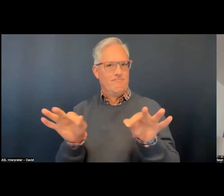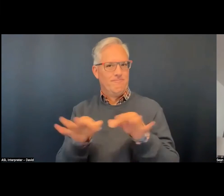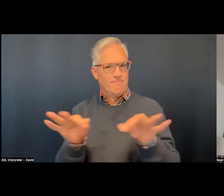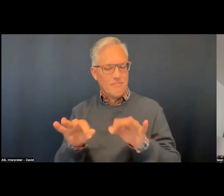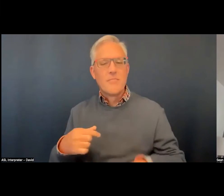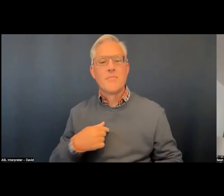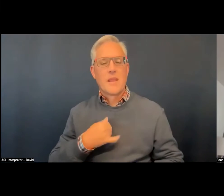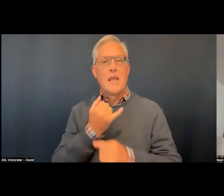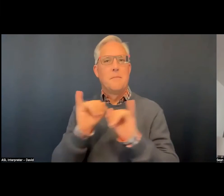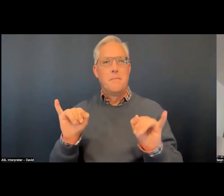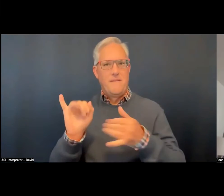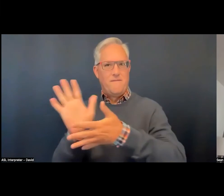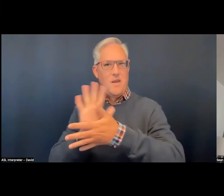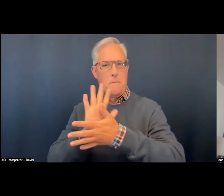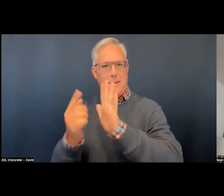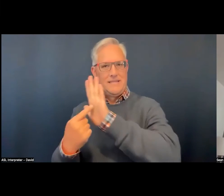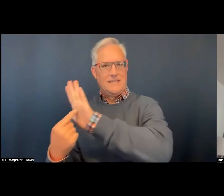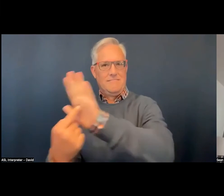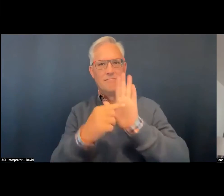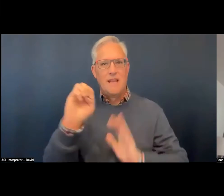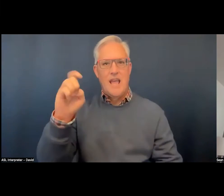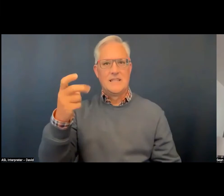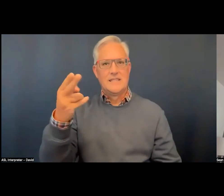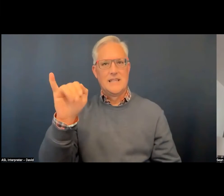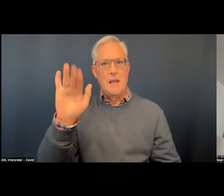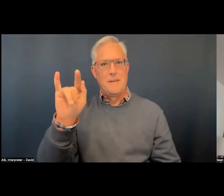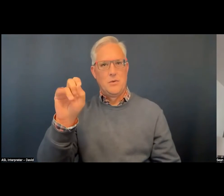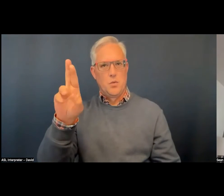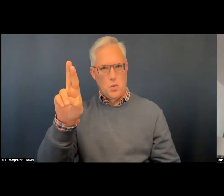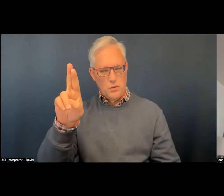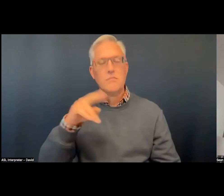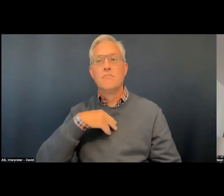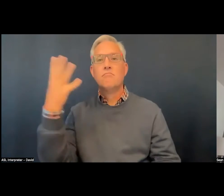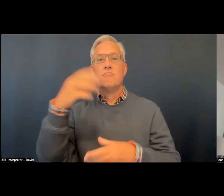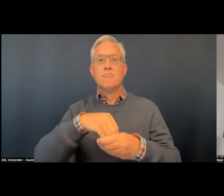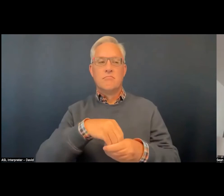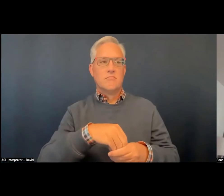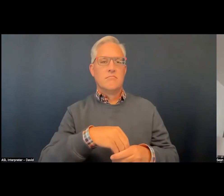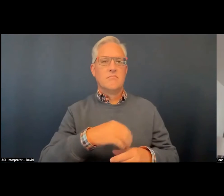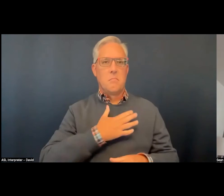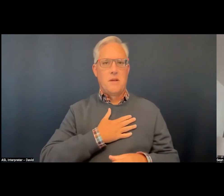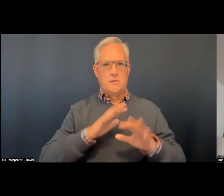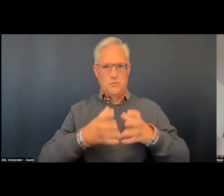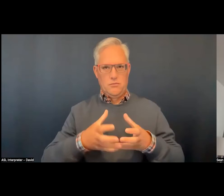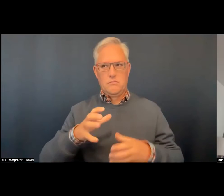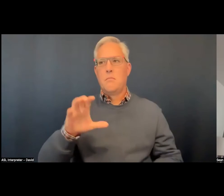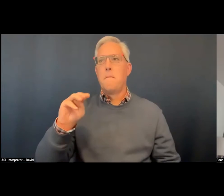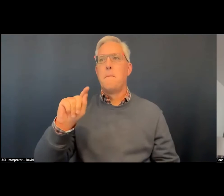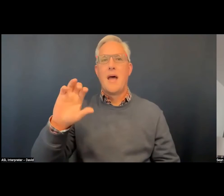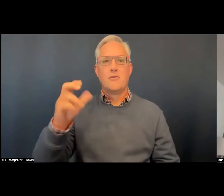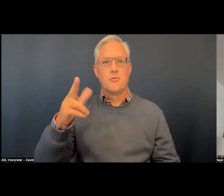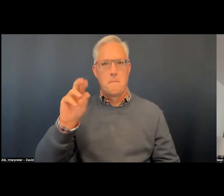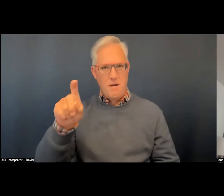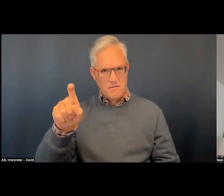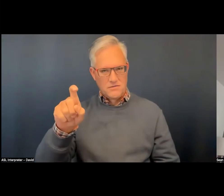film exhibitor. For a few years now, I've combined the two as Matchbox CineSub, creating access materials for films. We're based in the